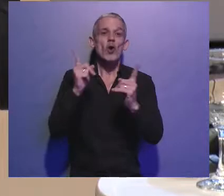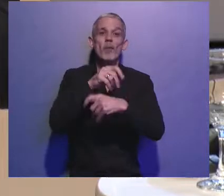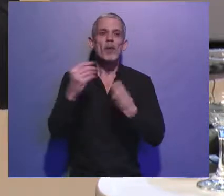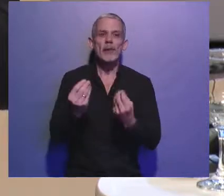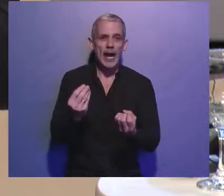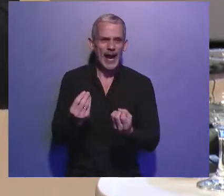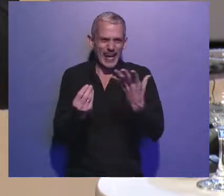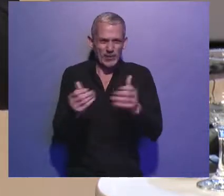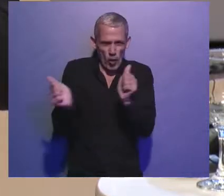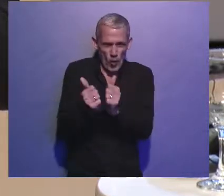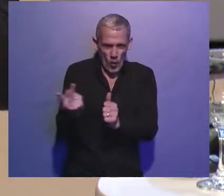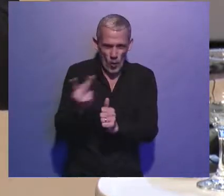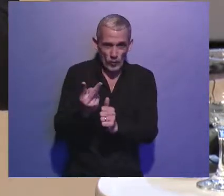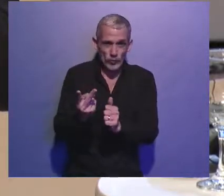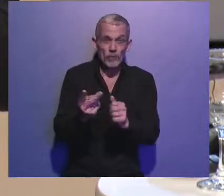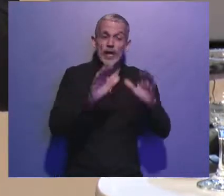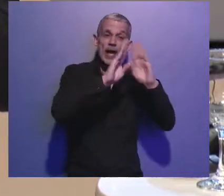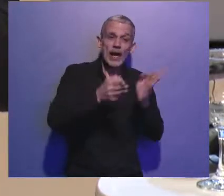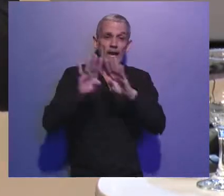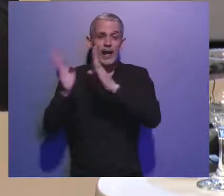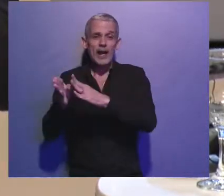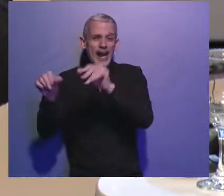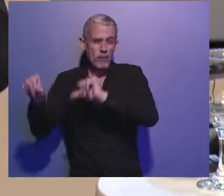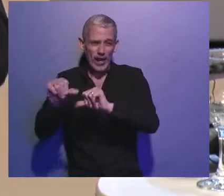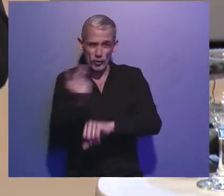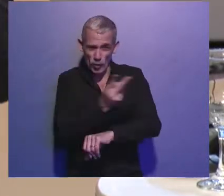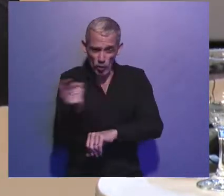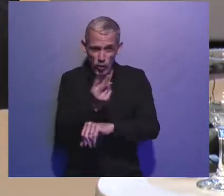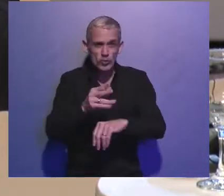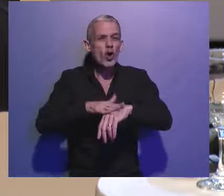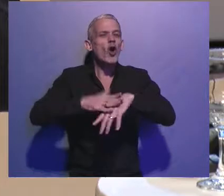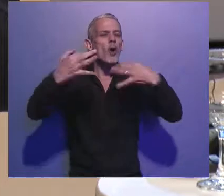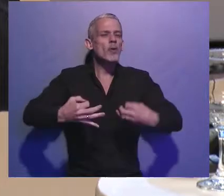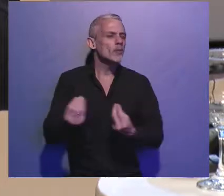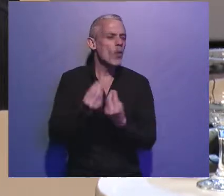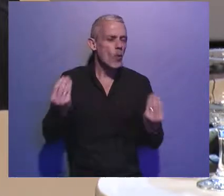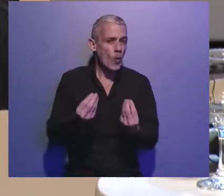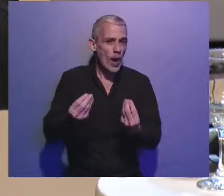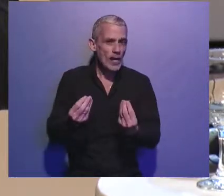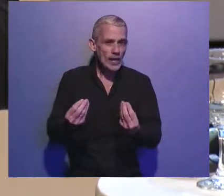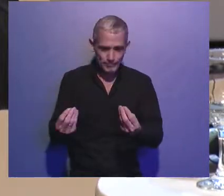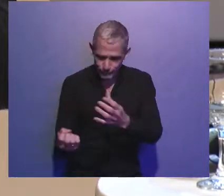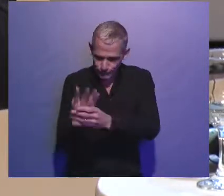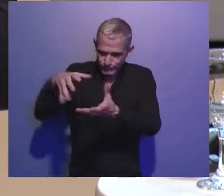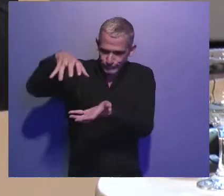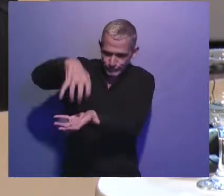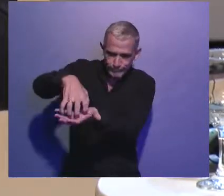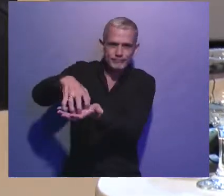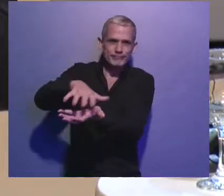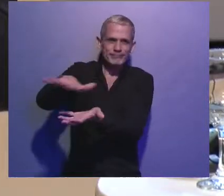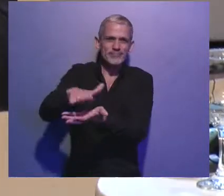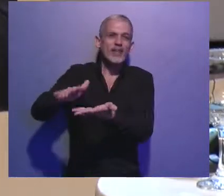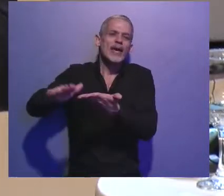our commitment about fostering innovation spaces at the City Hall. 2 good examples of